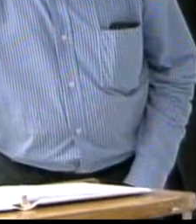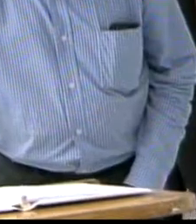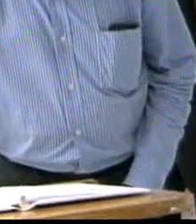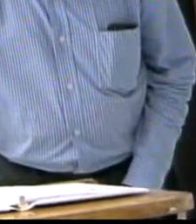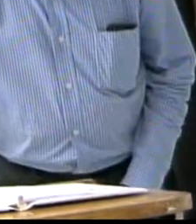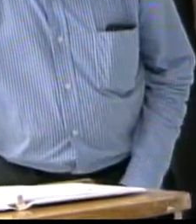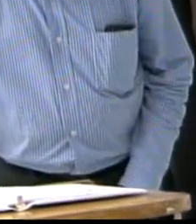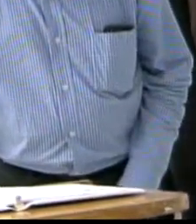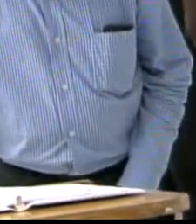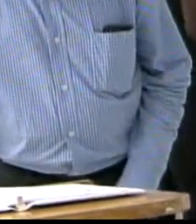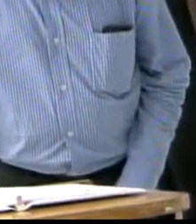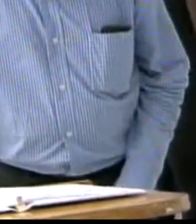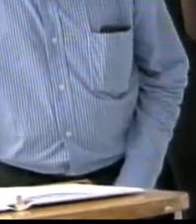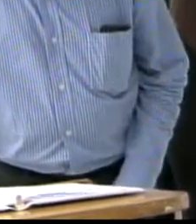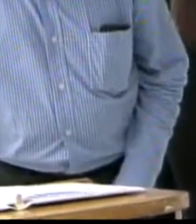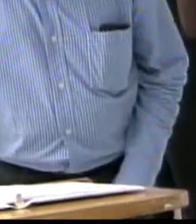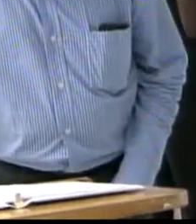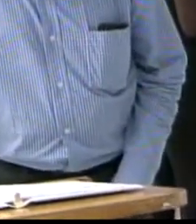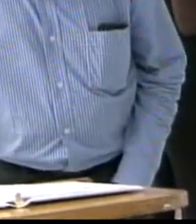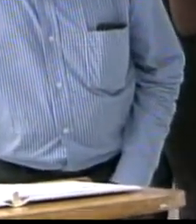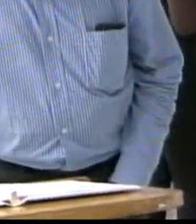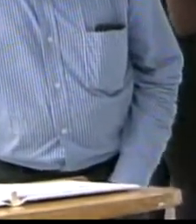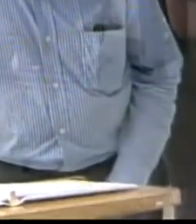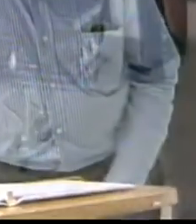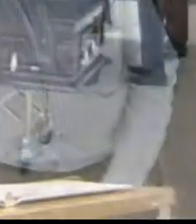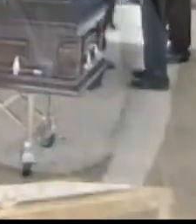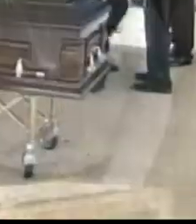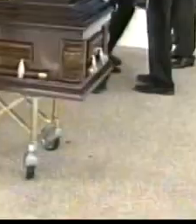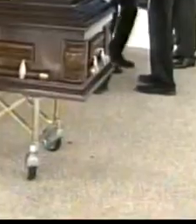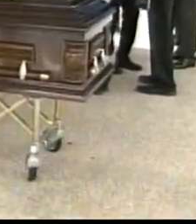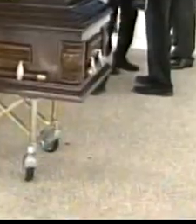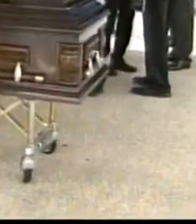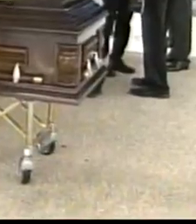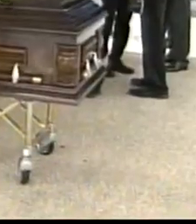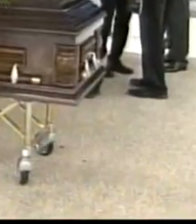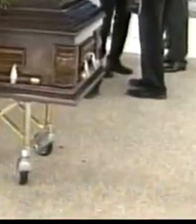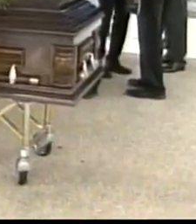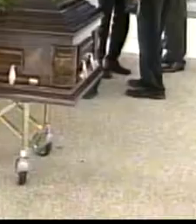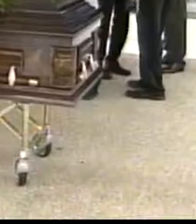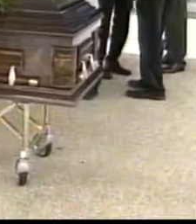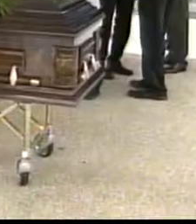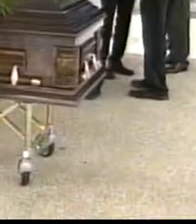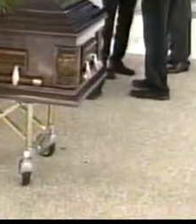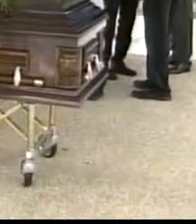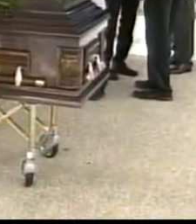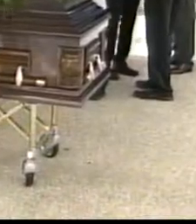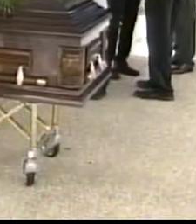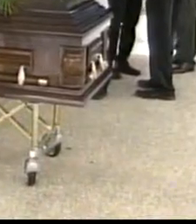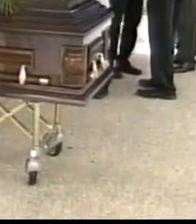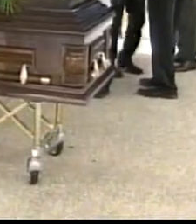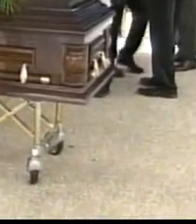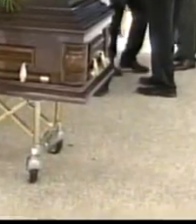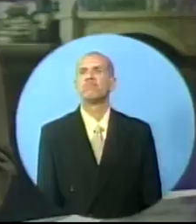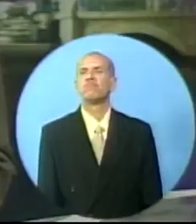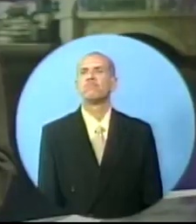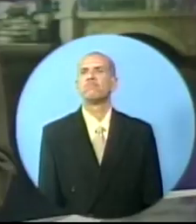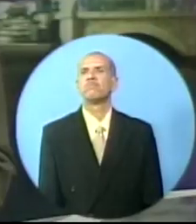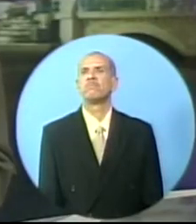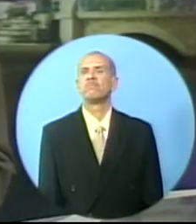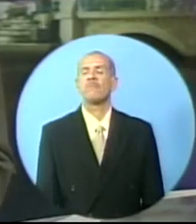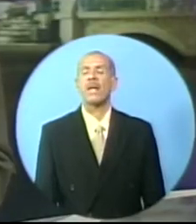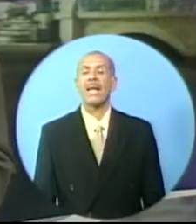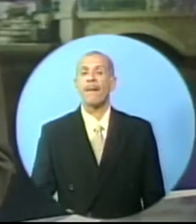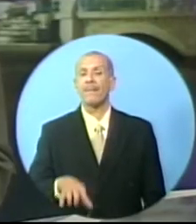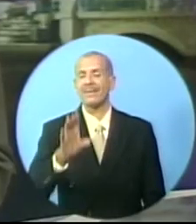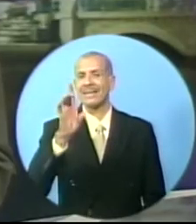King, cricket coaches Dexter Toppin and Dennis Osborne, along with former administrator and scorer Darren Lee Botsill